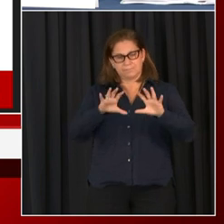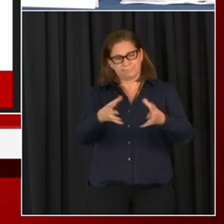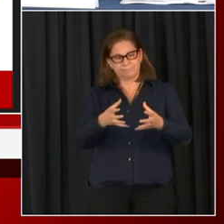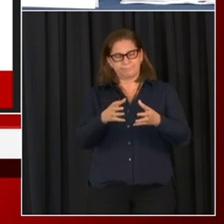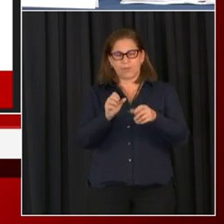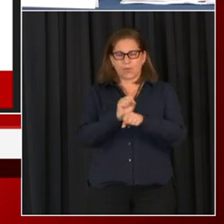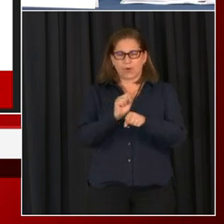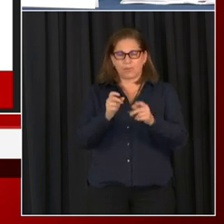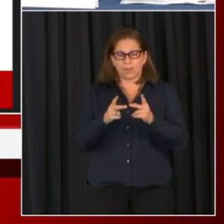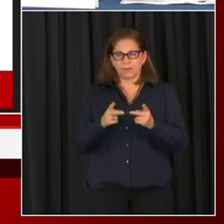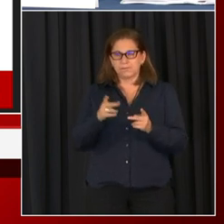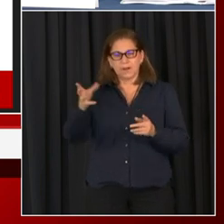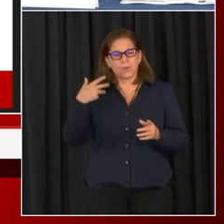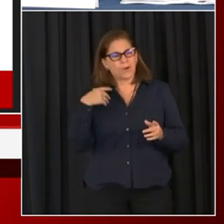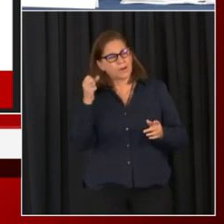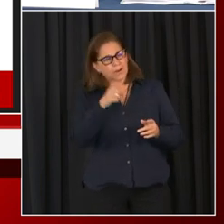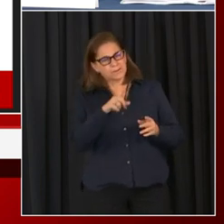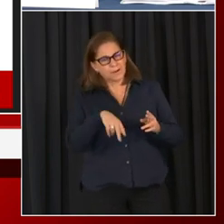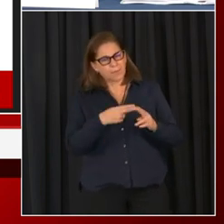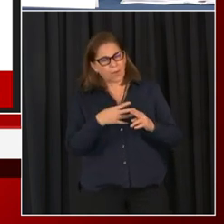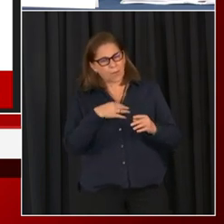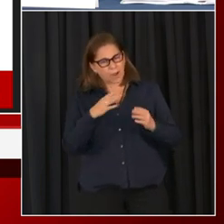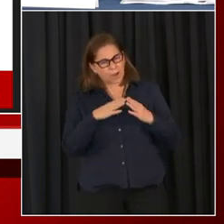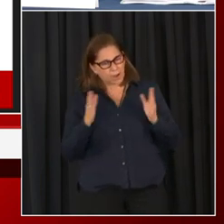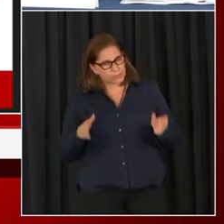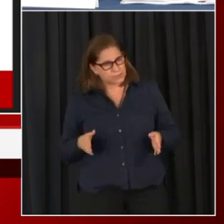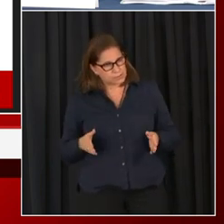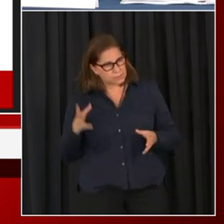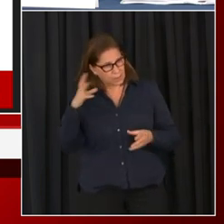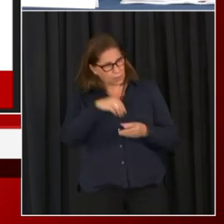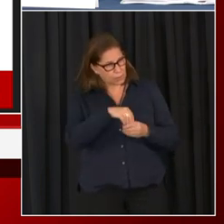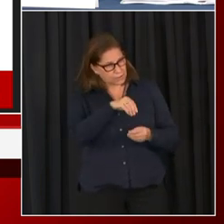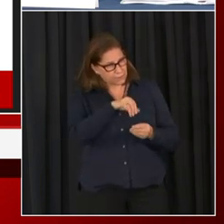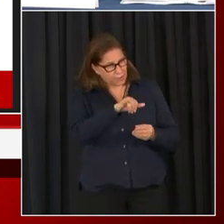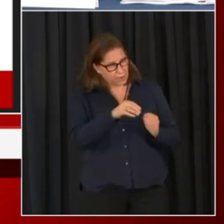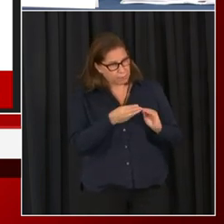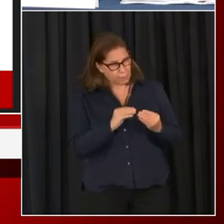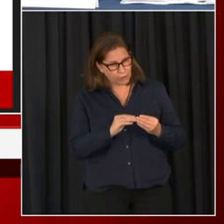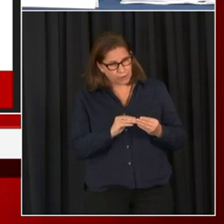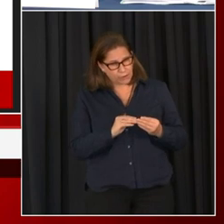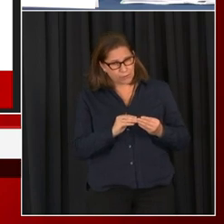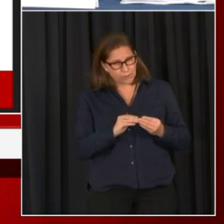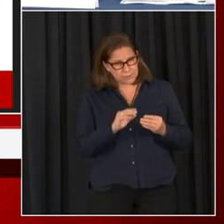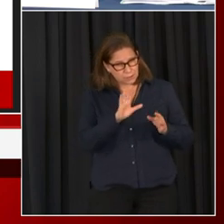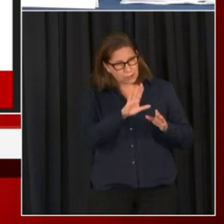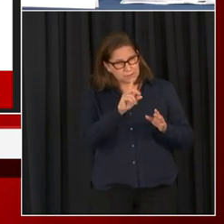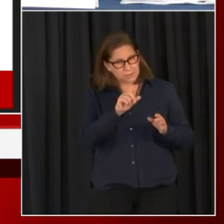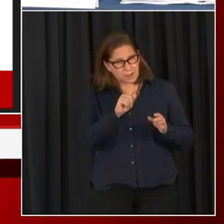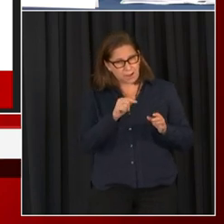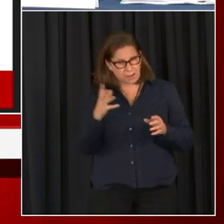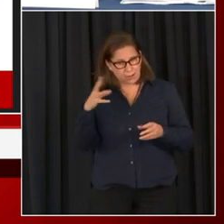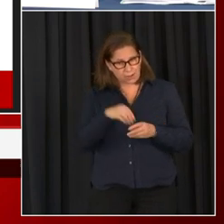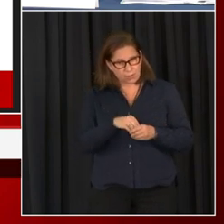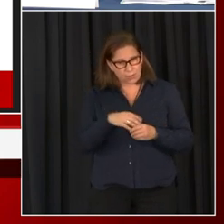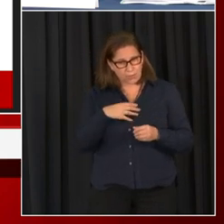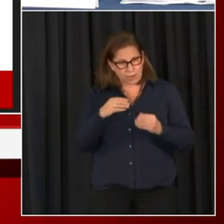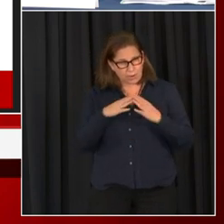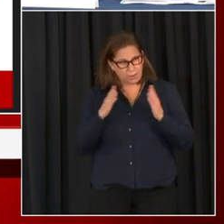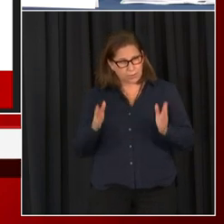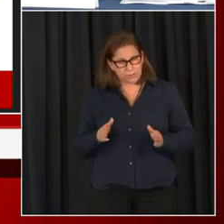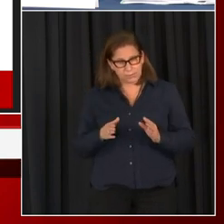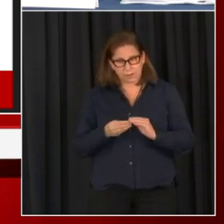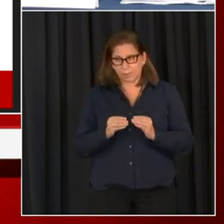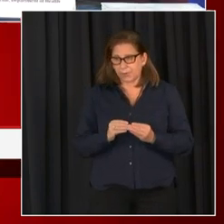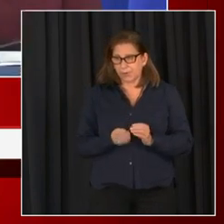incident, is that included in these numbers? Any other questions?